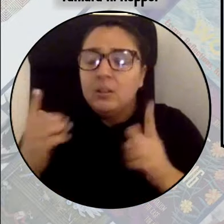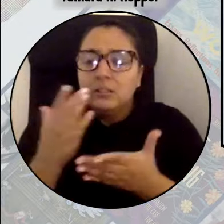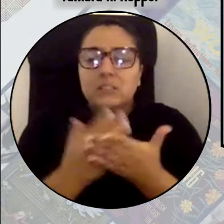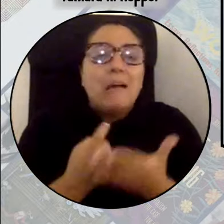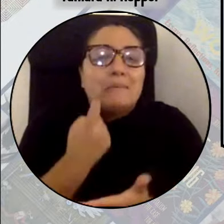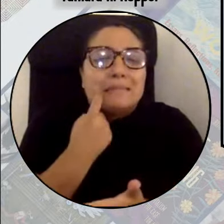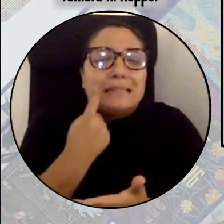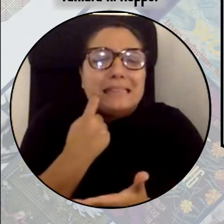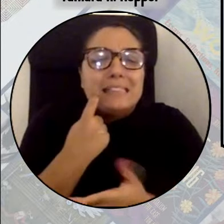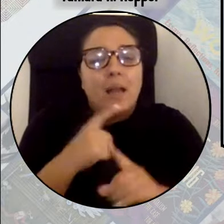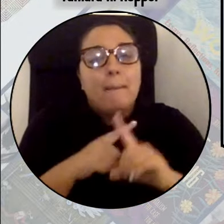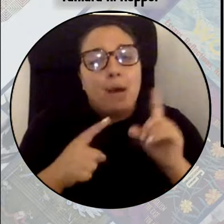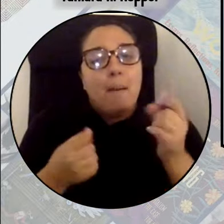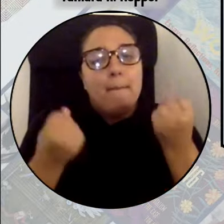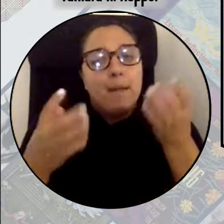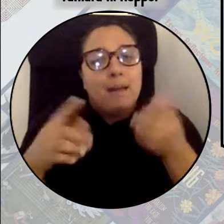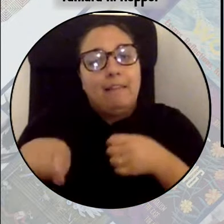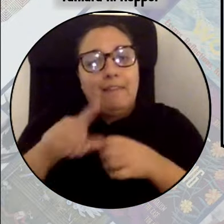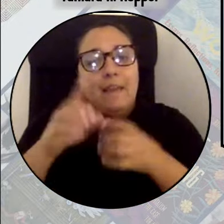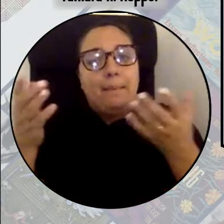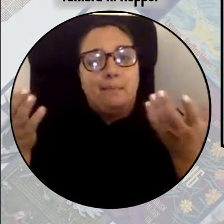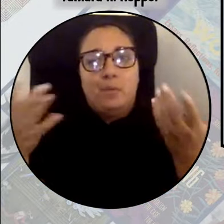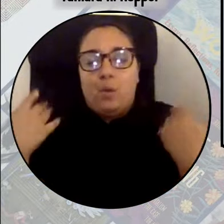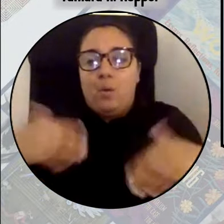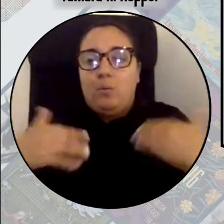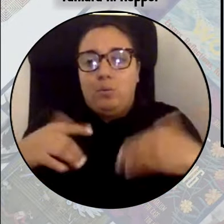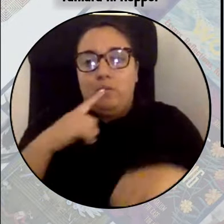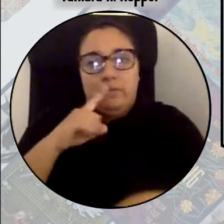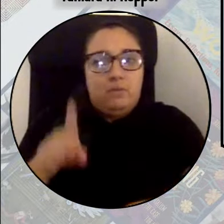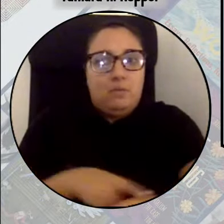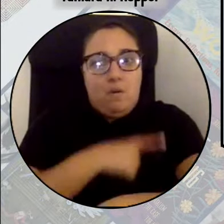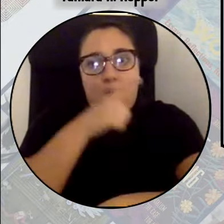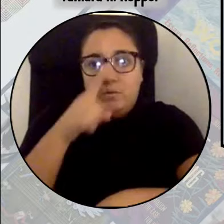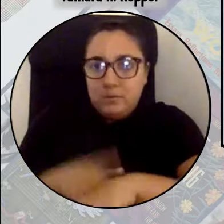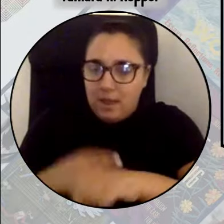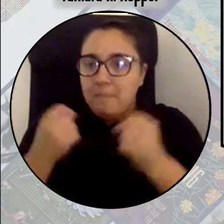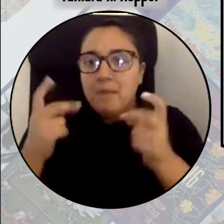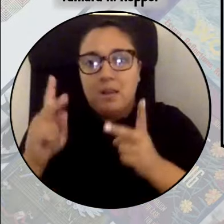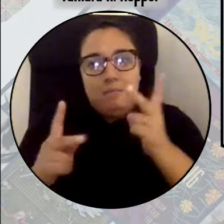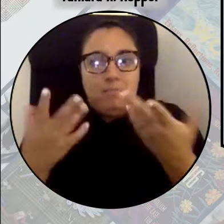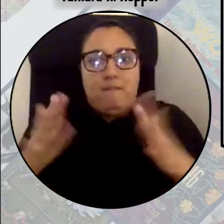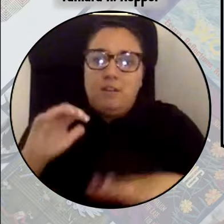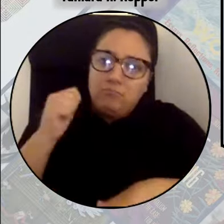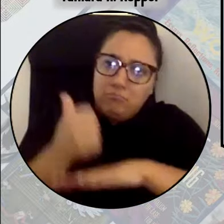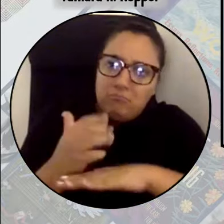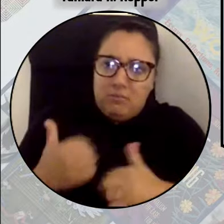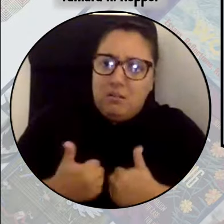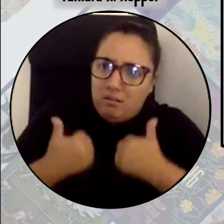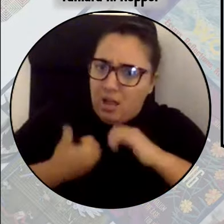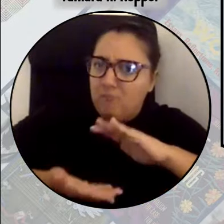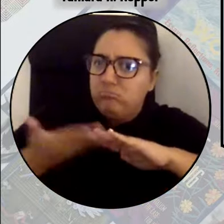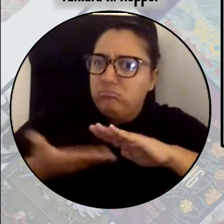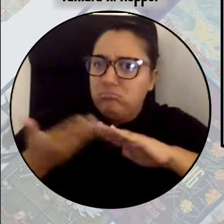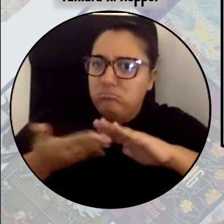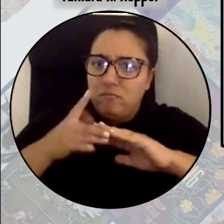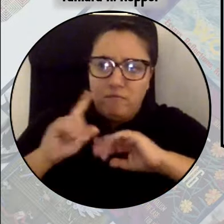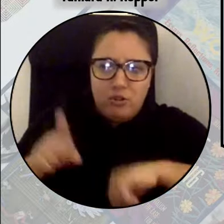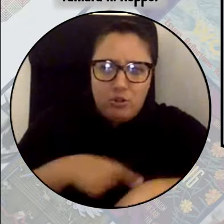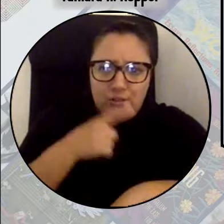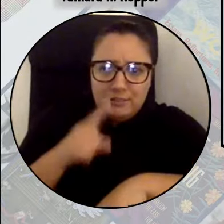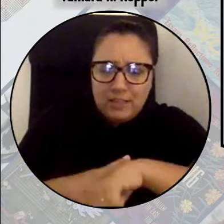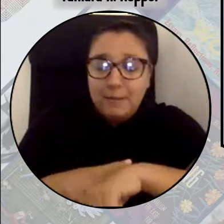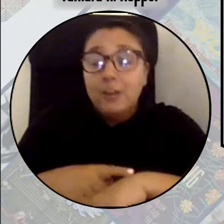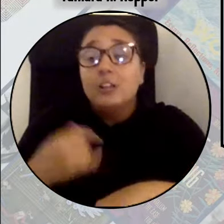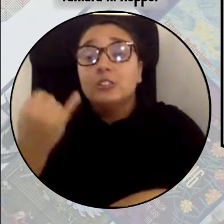here for years and have built lives here, right? And so if you go to the website here, this is